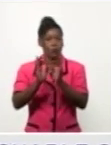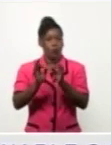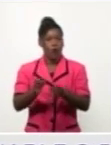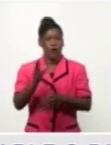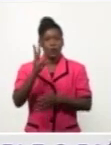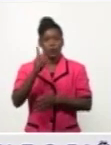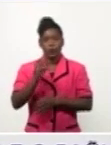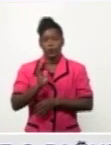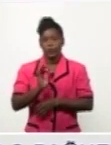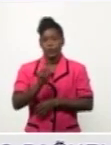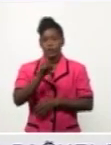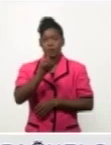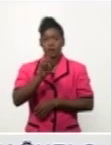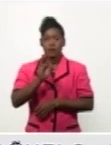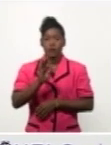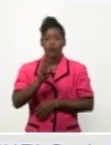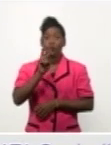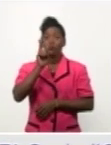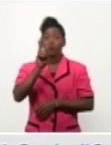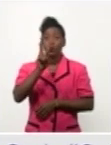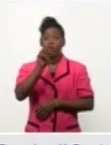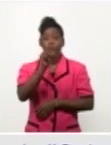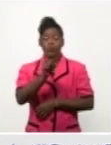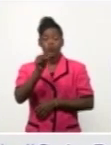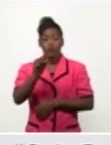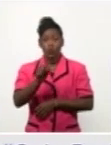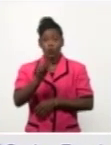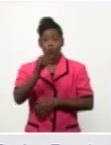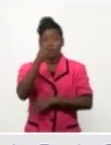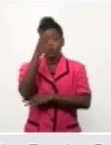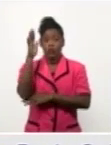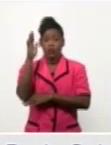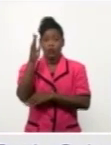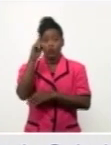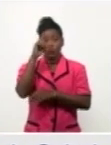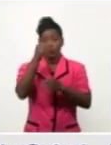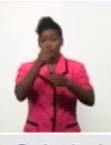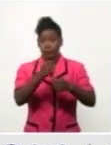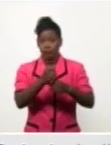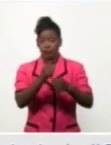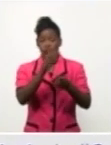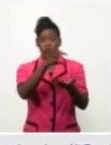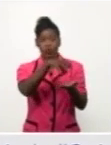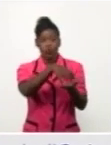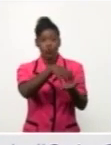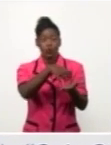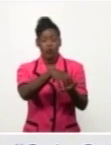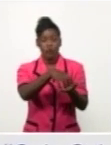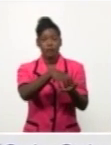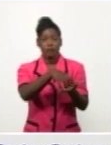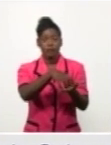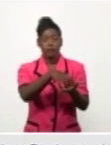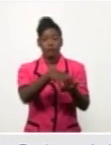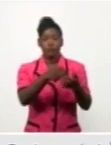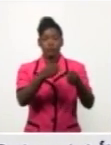So it remains in the same place. We have the two evacuees that we always mention.